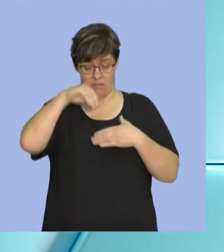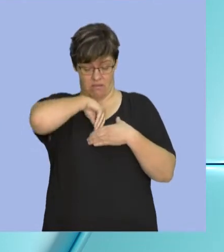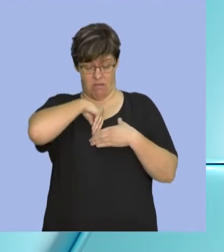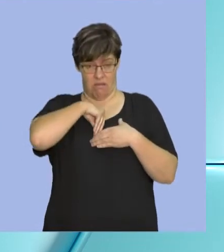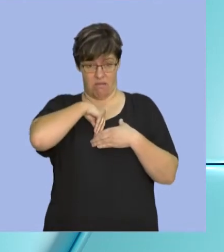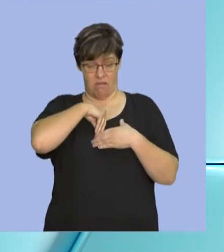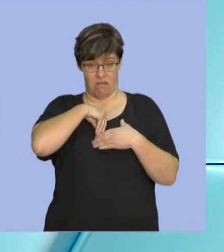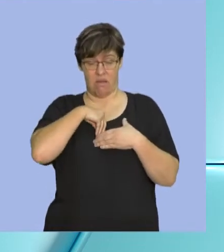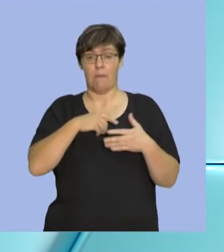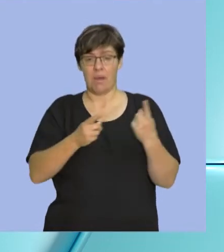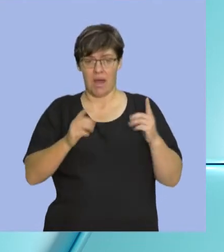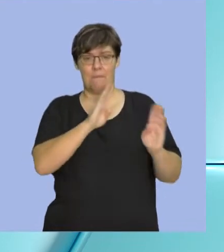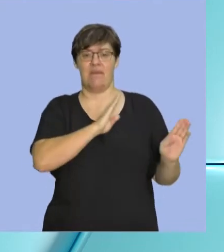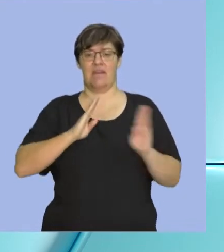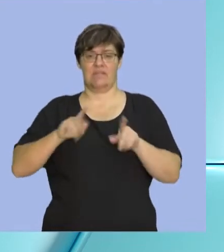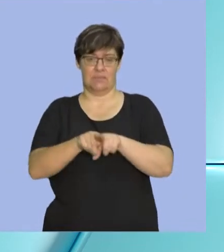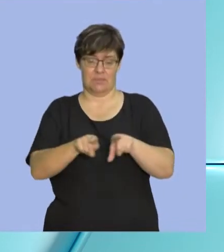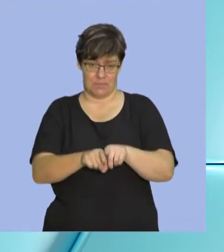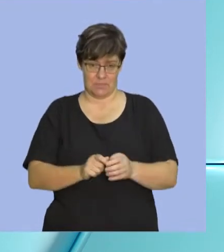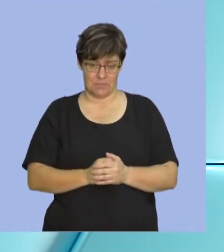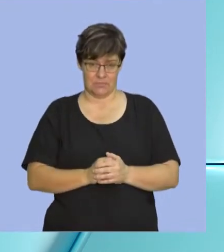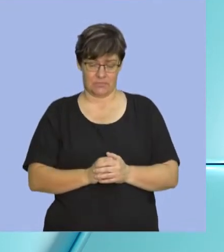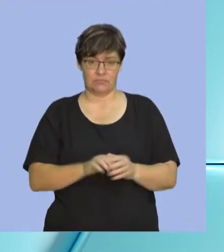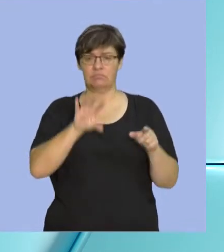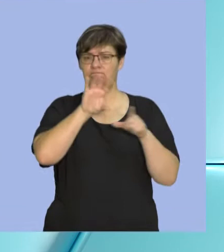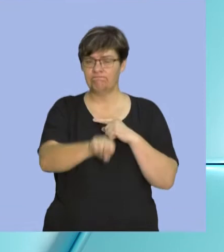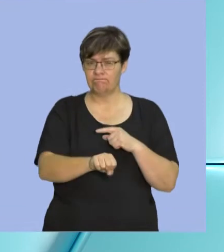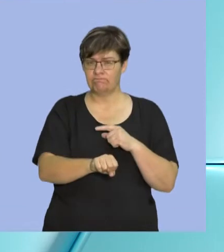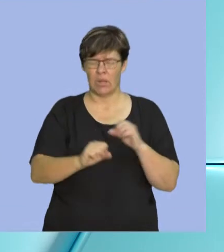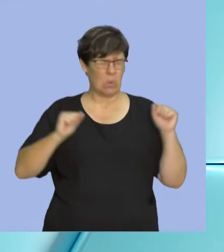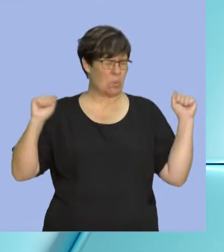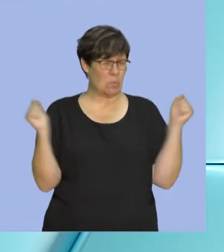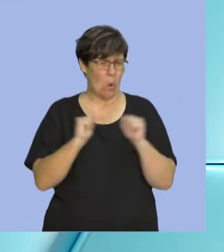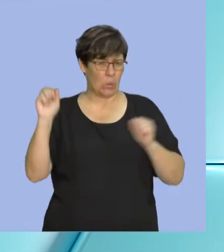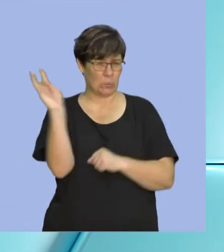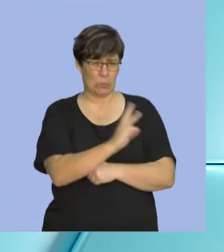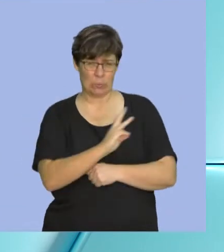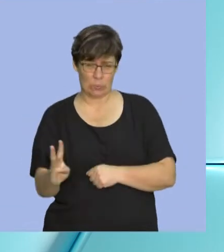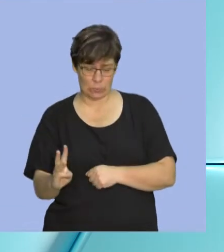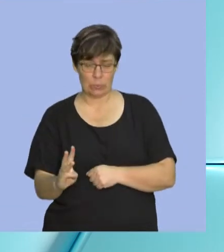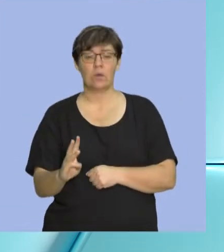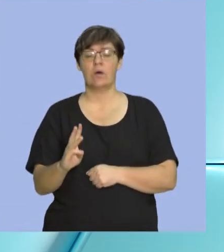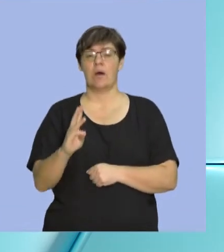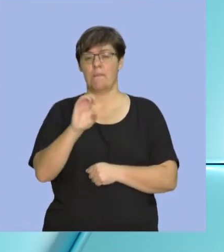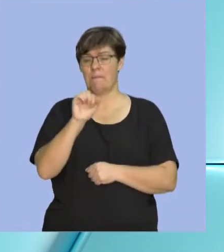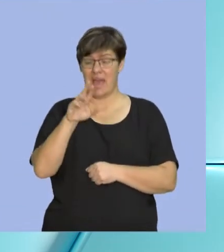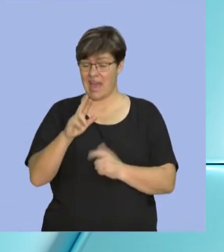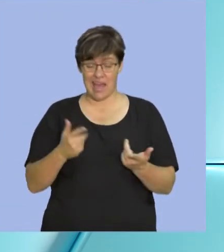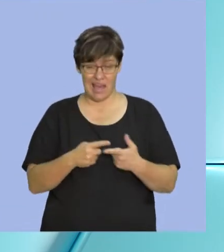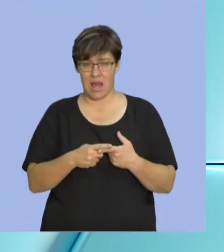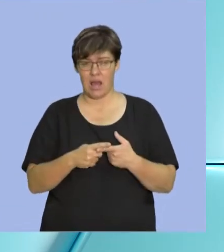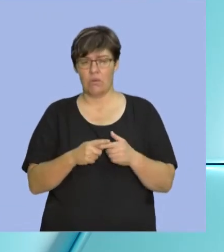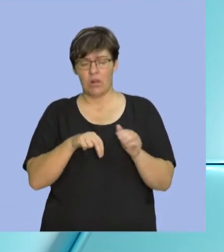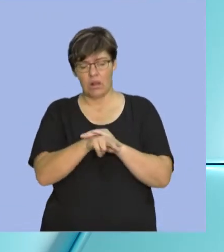temperatures, but their behavior as well. So you will find that during extremely cold conditions, polar bears or grizzly bears will